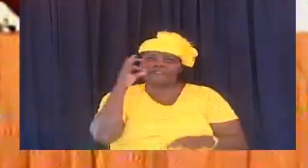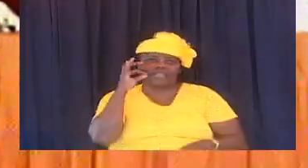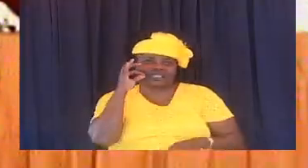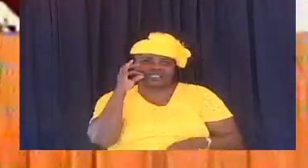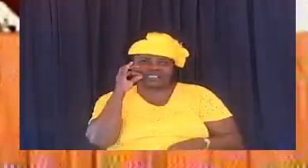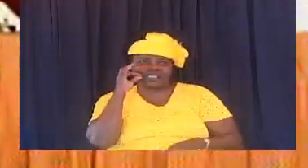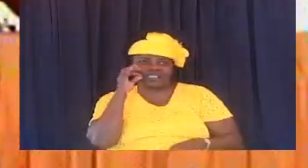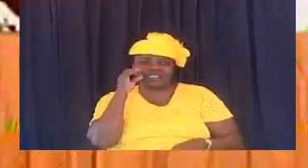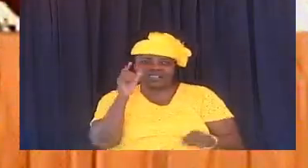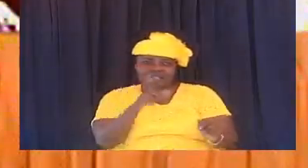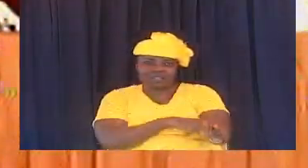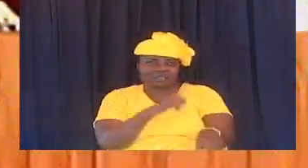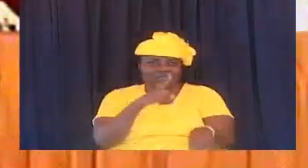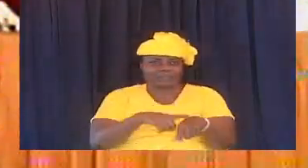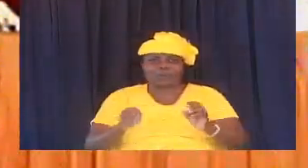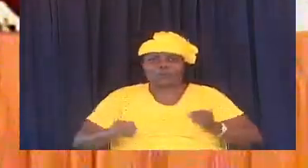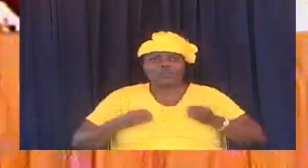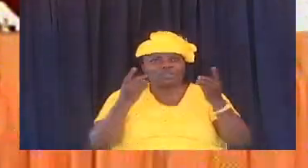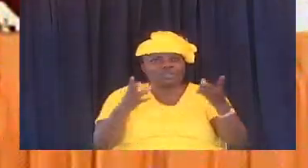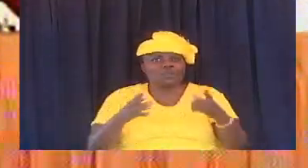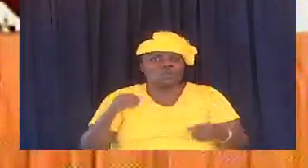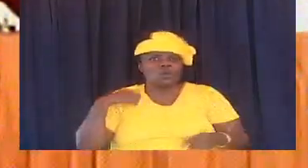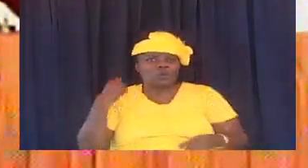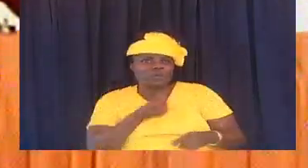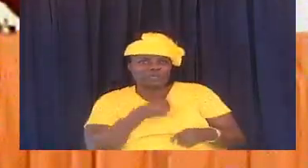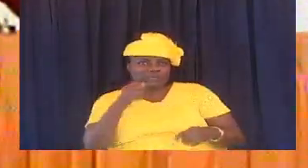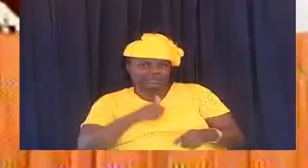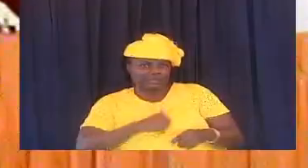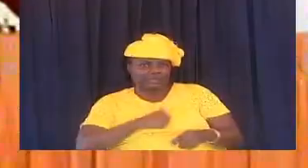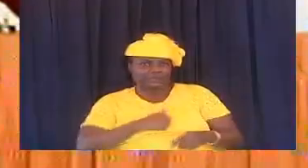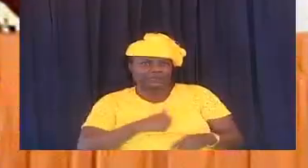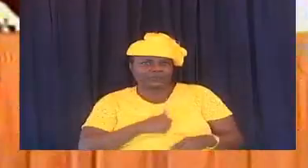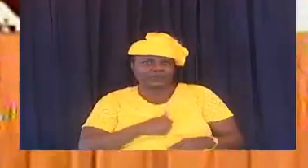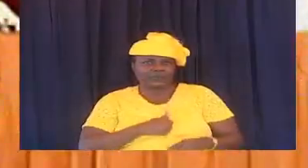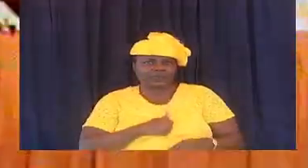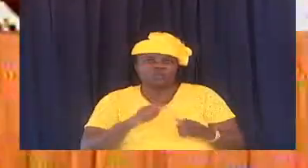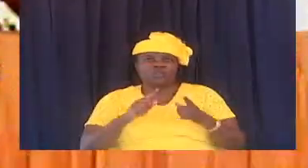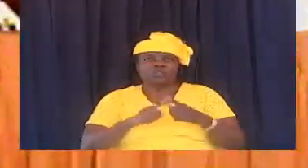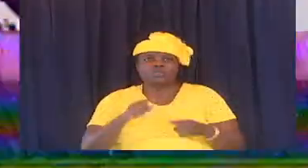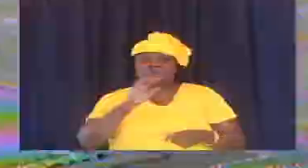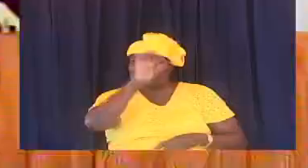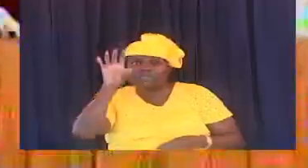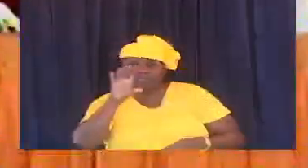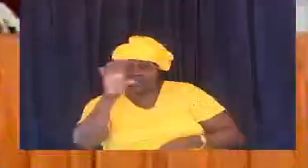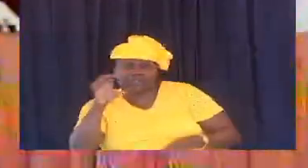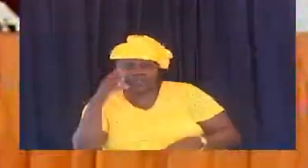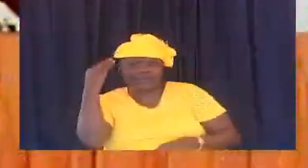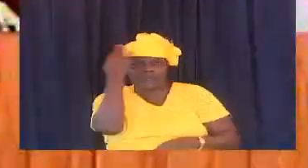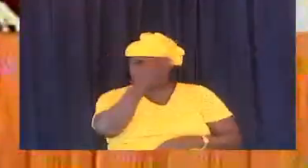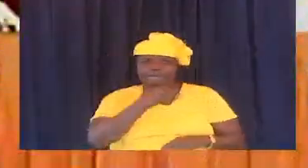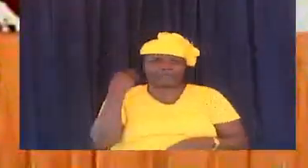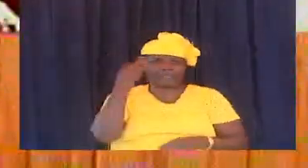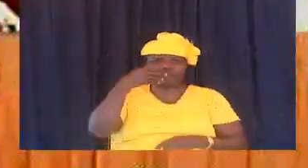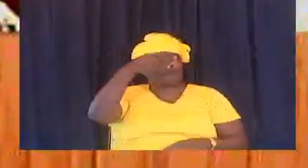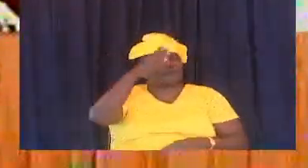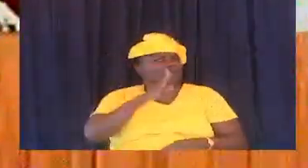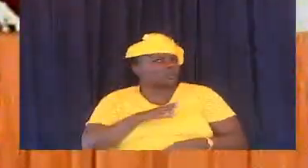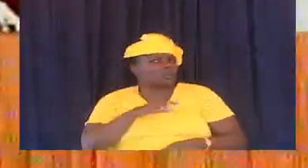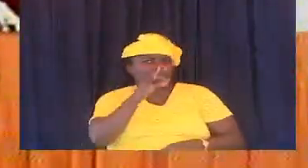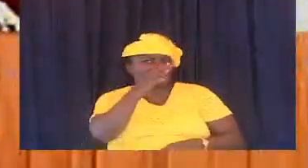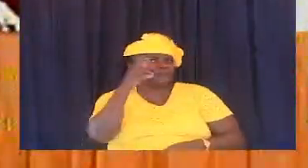and we geared ourselves, and we were on target to seek the face of God in fasting and